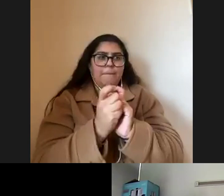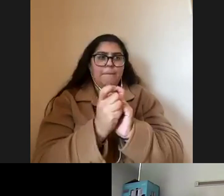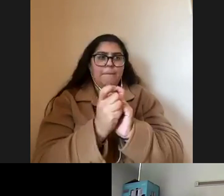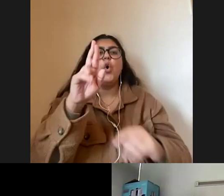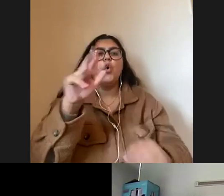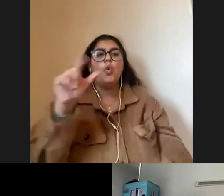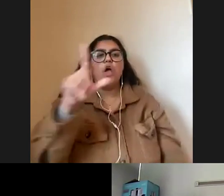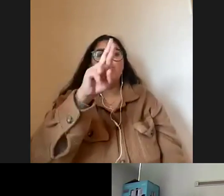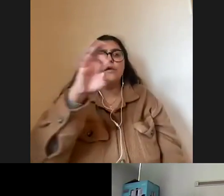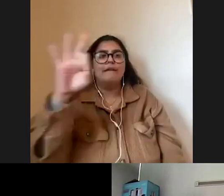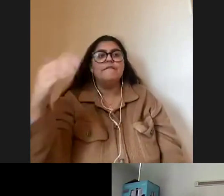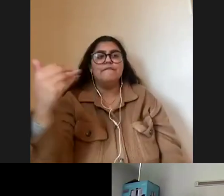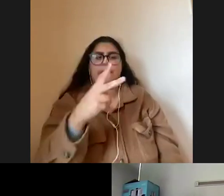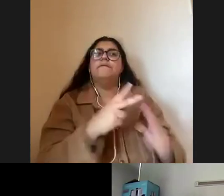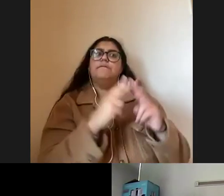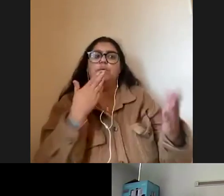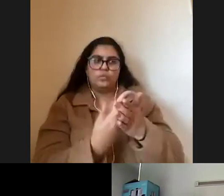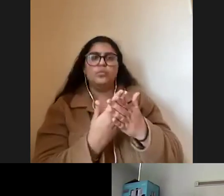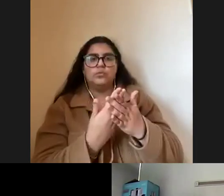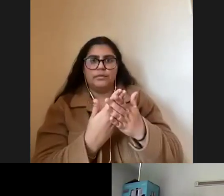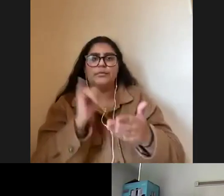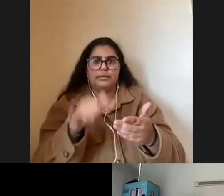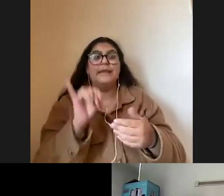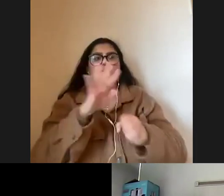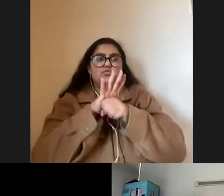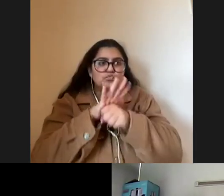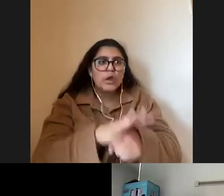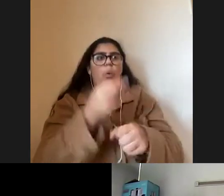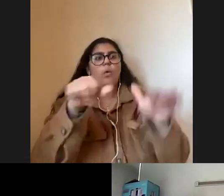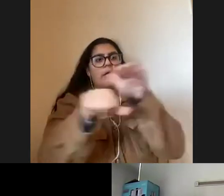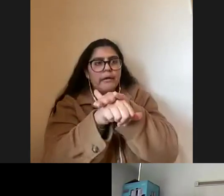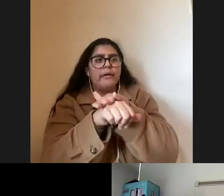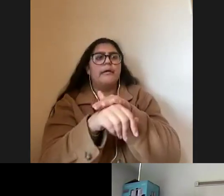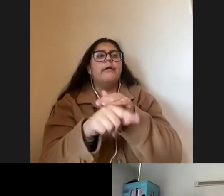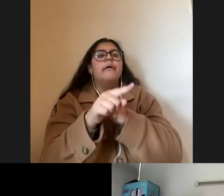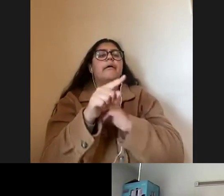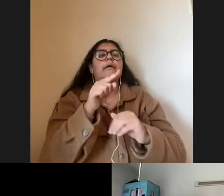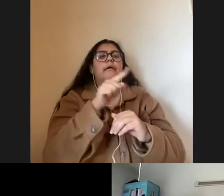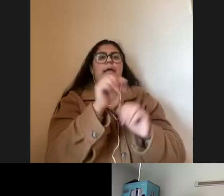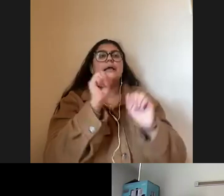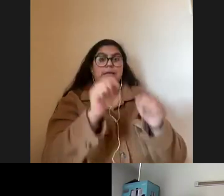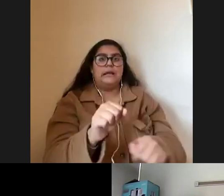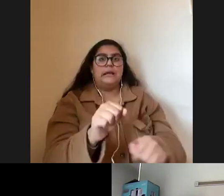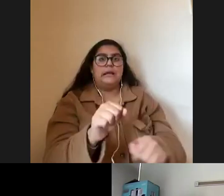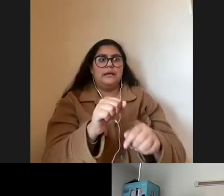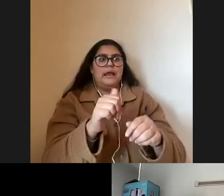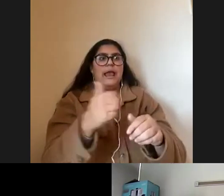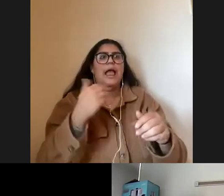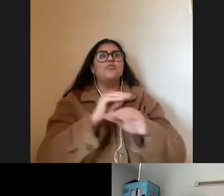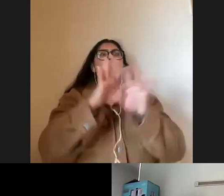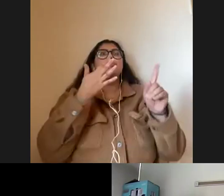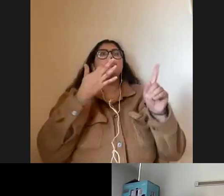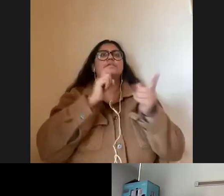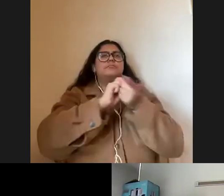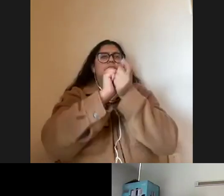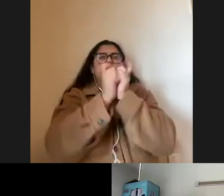this. If they're stressed out or if they're hiding from a predator, what they can do is they can actually go from being really brightly colored to like